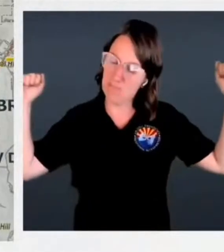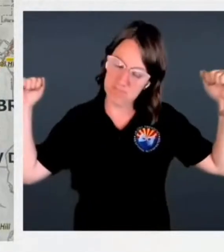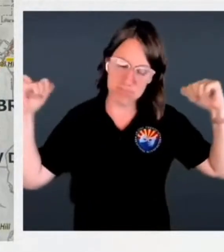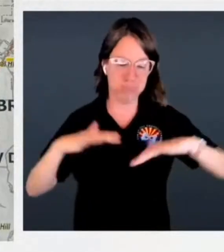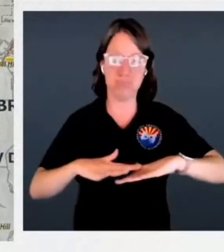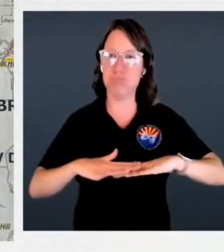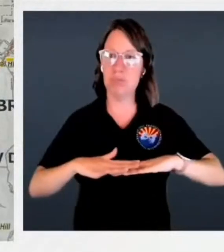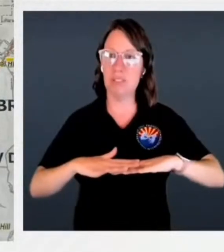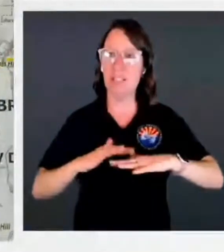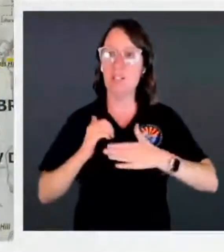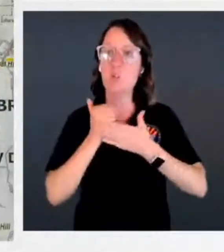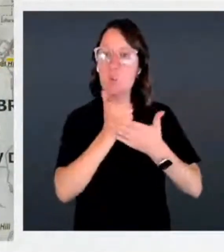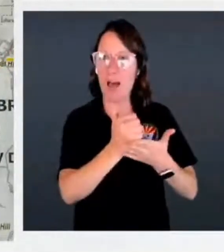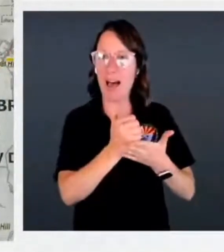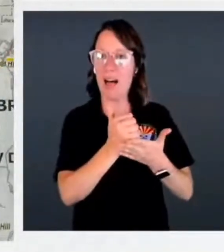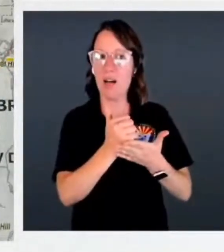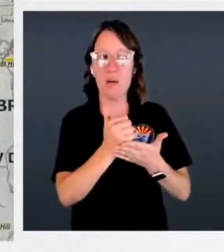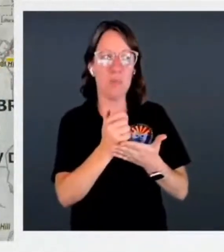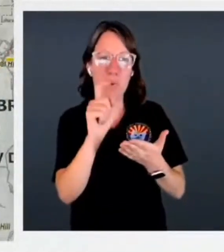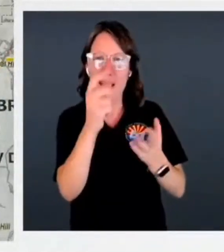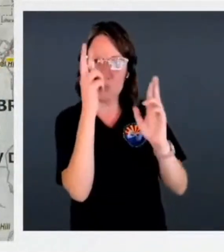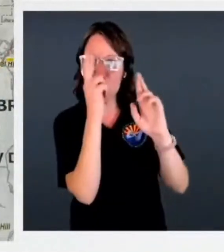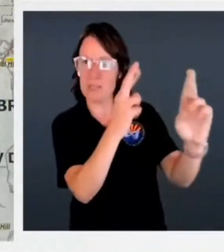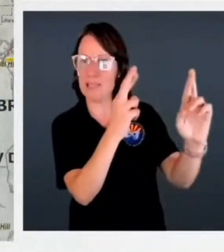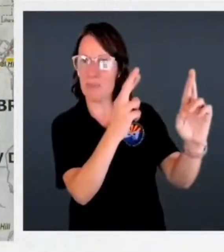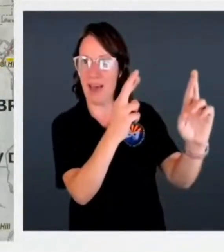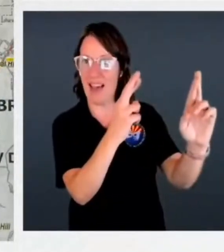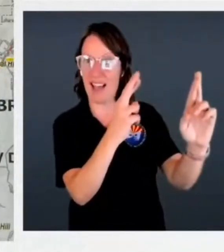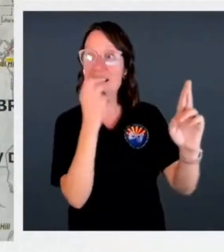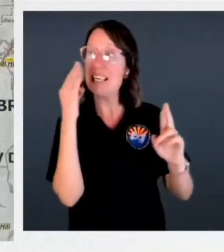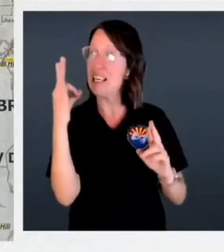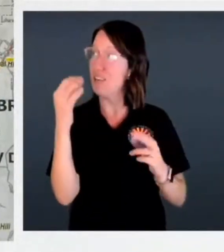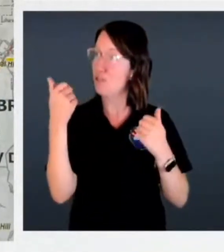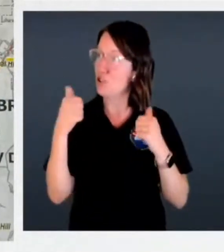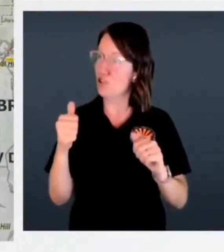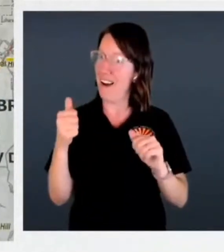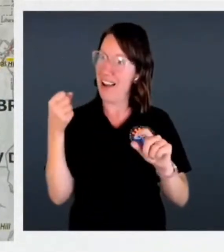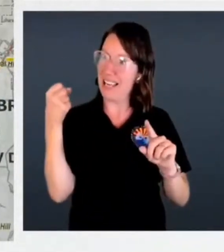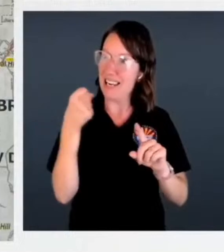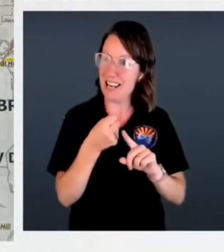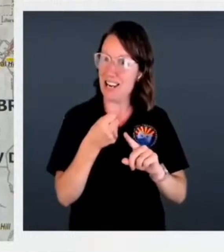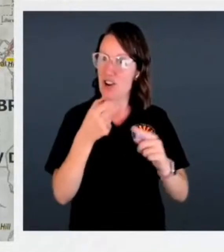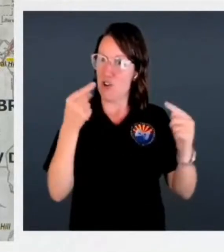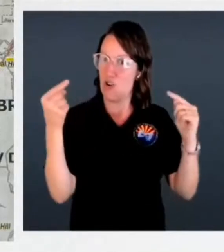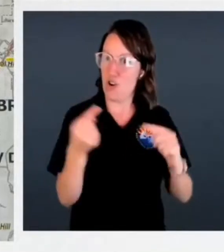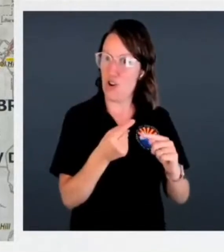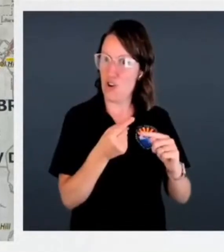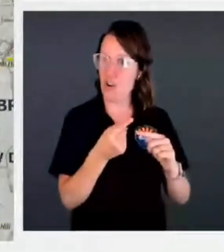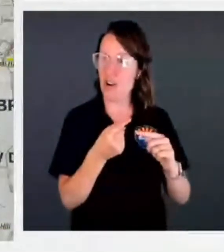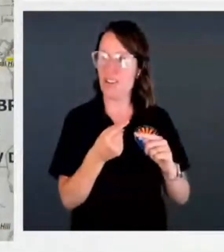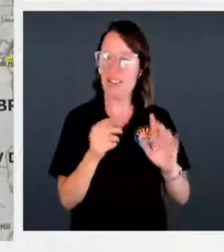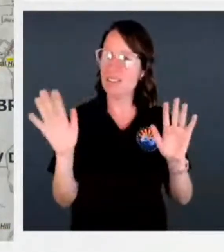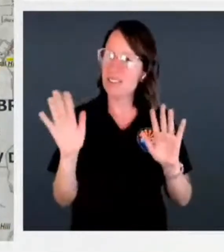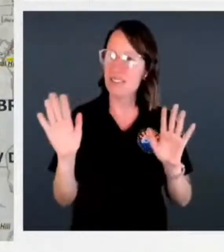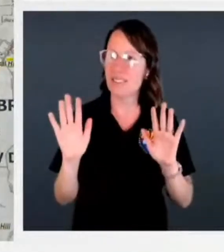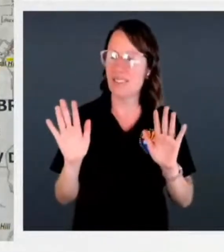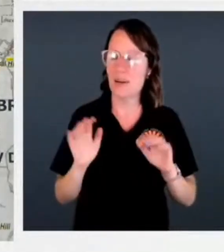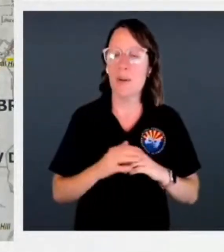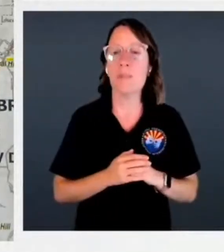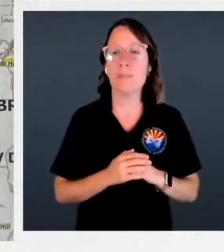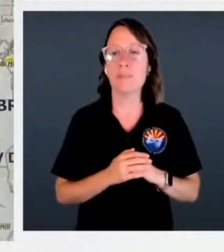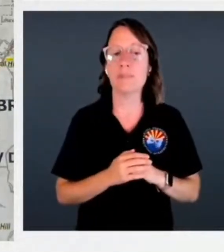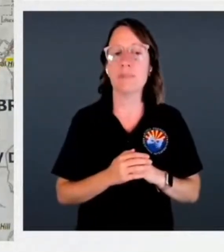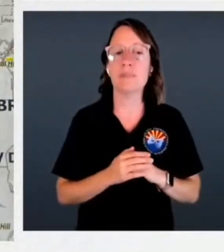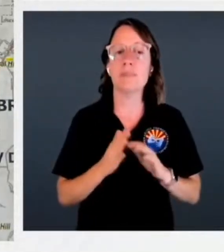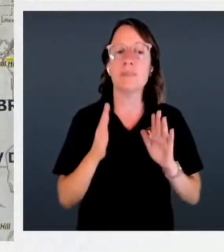treat them respectfully, or there will be consequences. So, but for the majority of everybody, you guys have done a great job, and I do appreciate